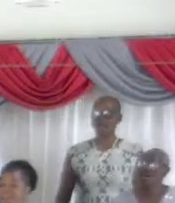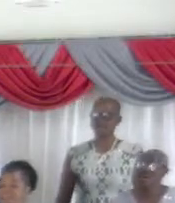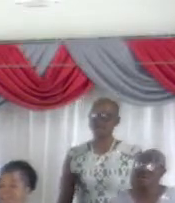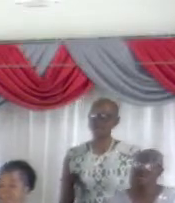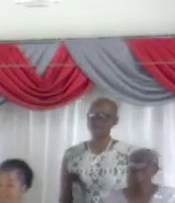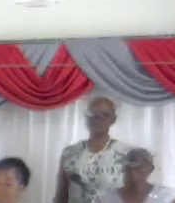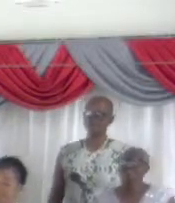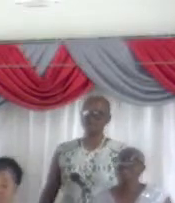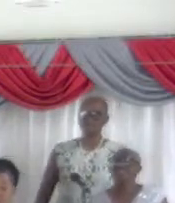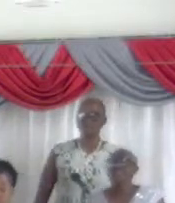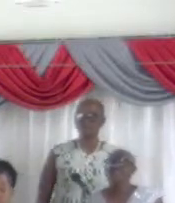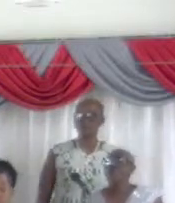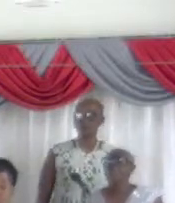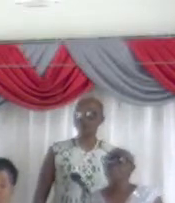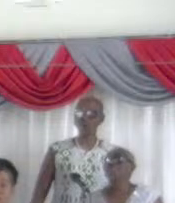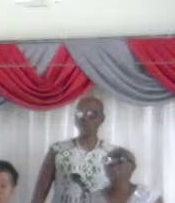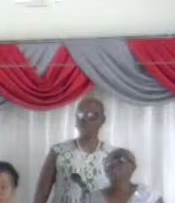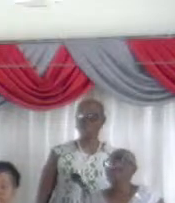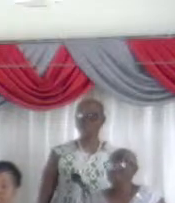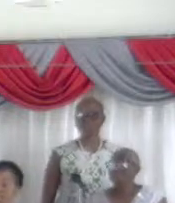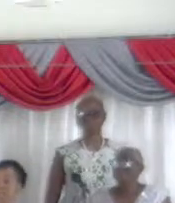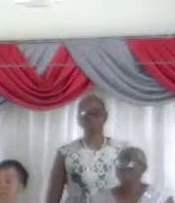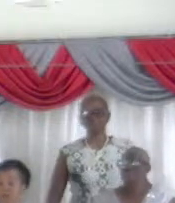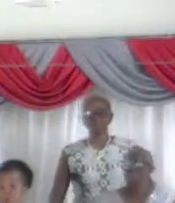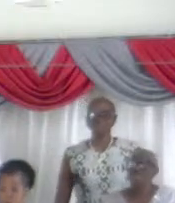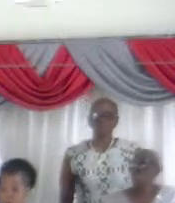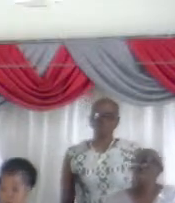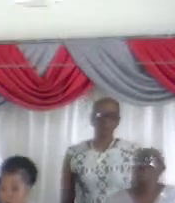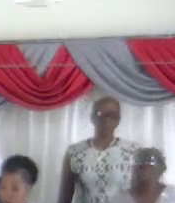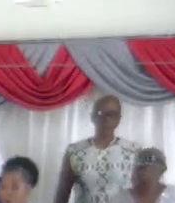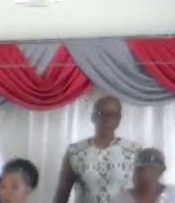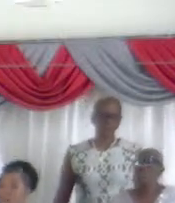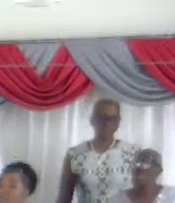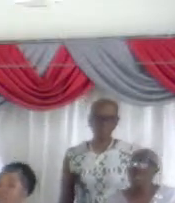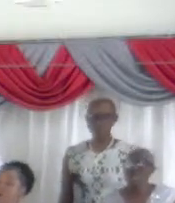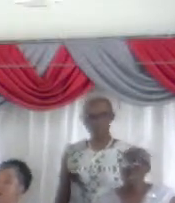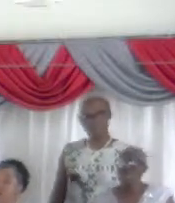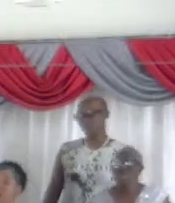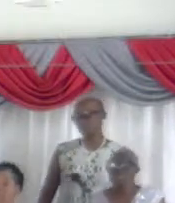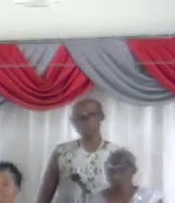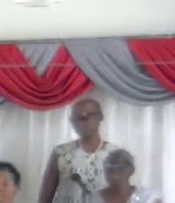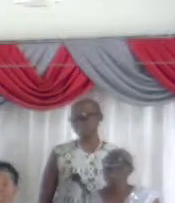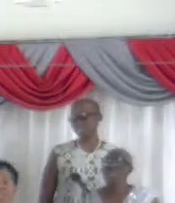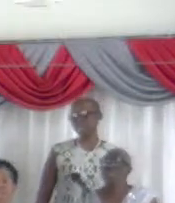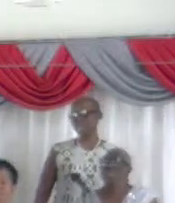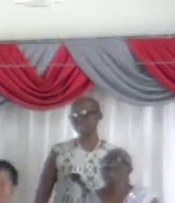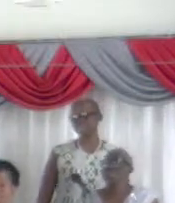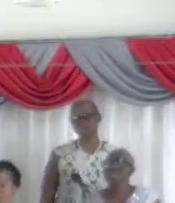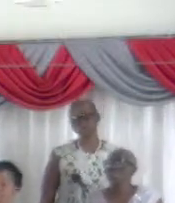Oh, shout holy, holy, holy, holy, holy is.